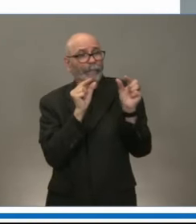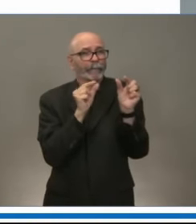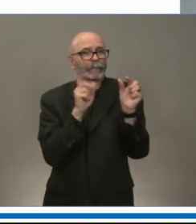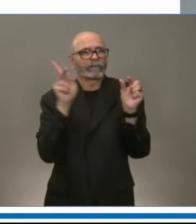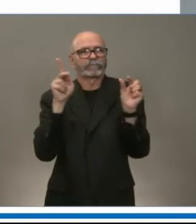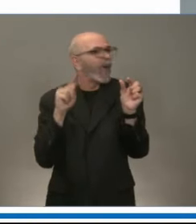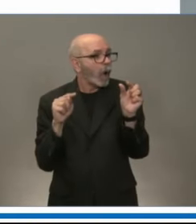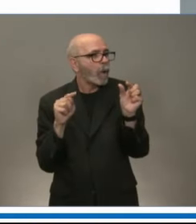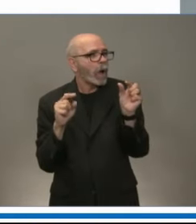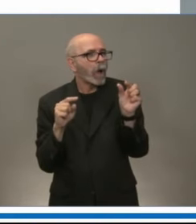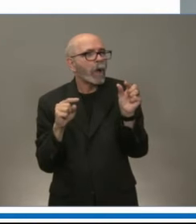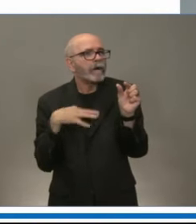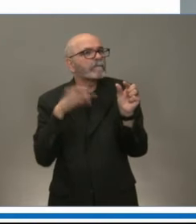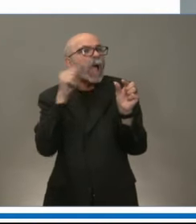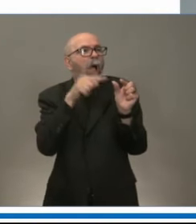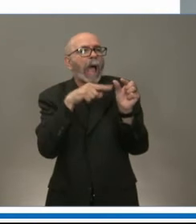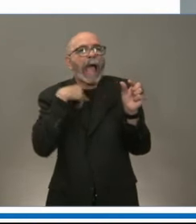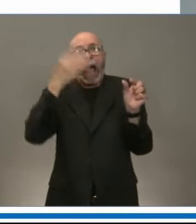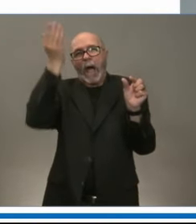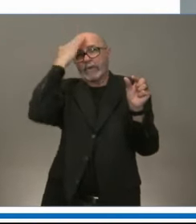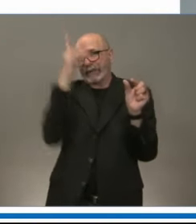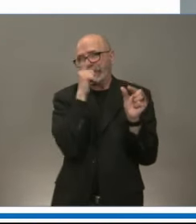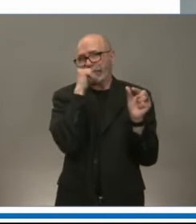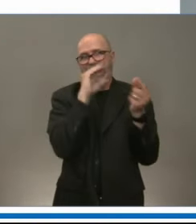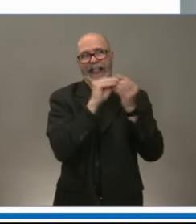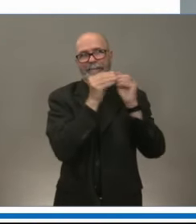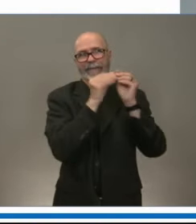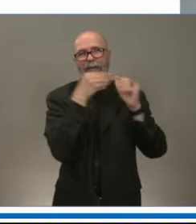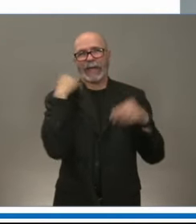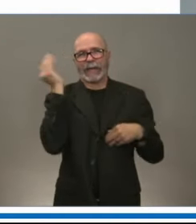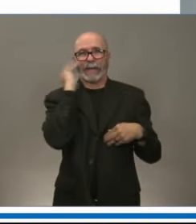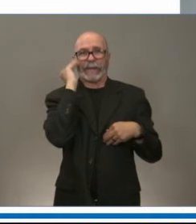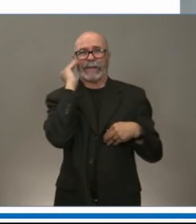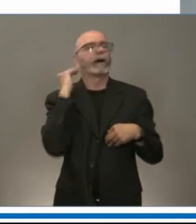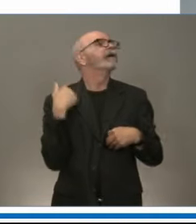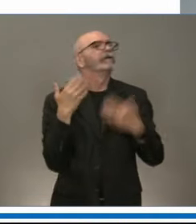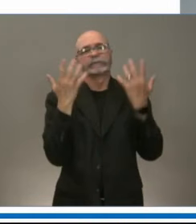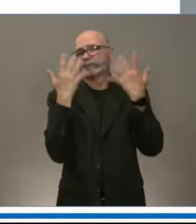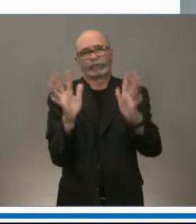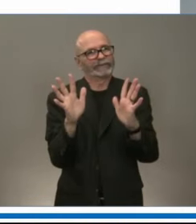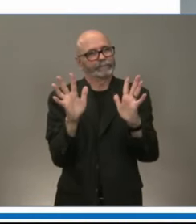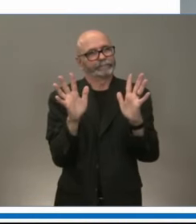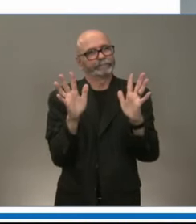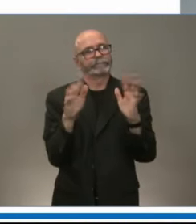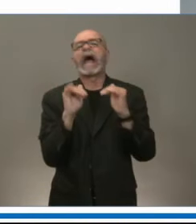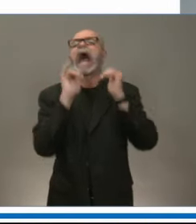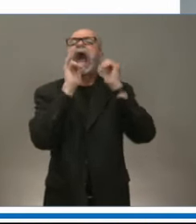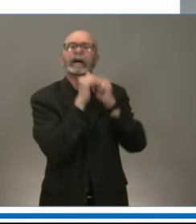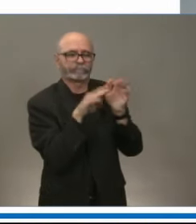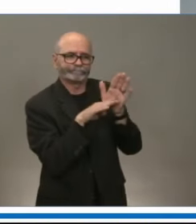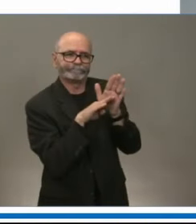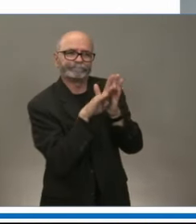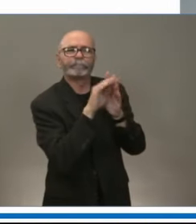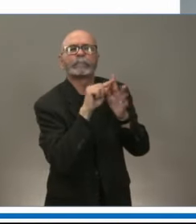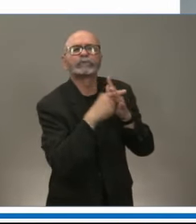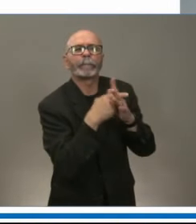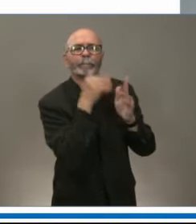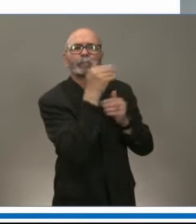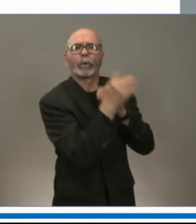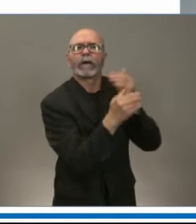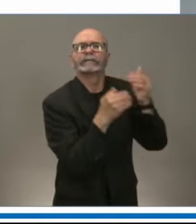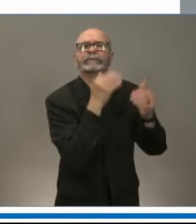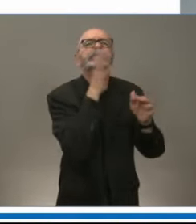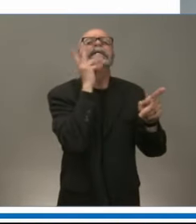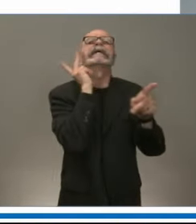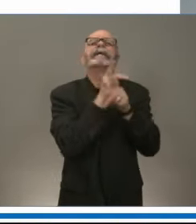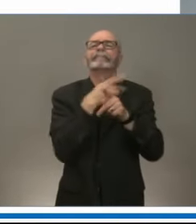accidentally. But I'll take that back, and we can look at how we might do that moving forward. There's a number of things we can indicate about how